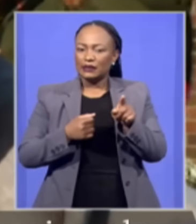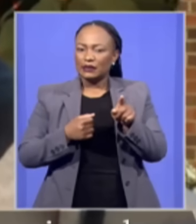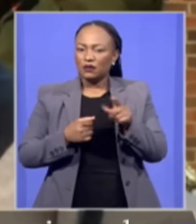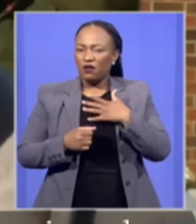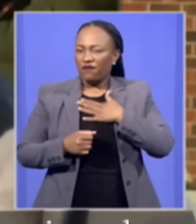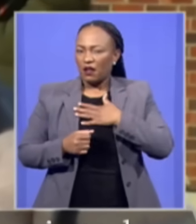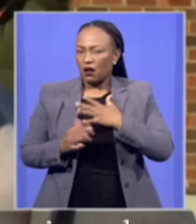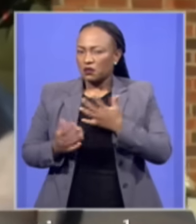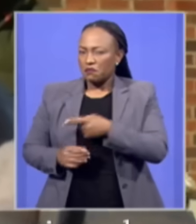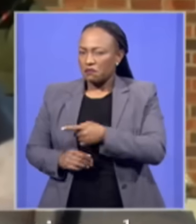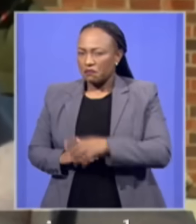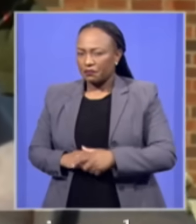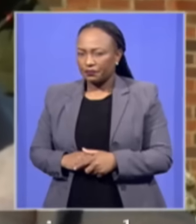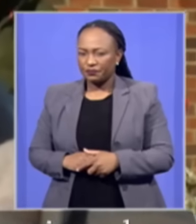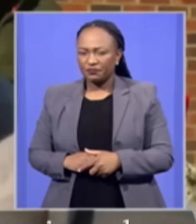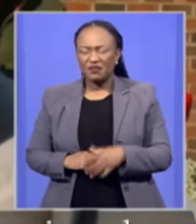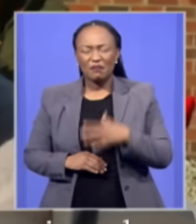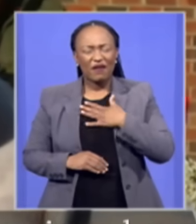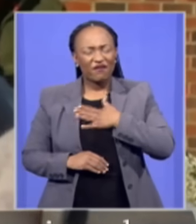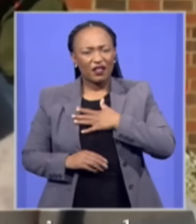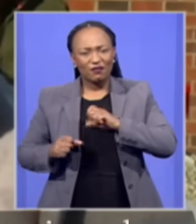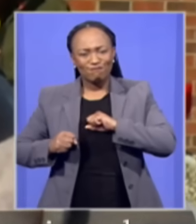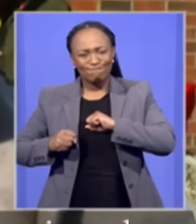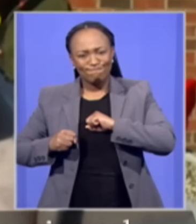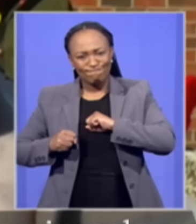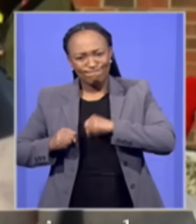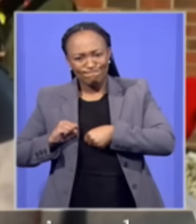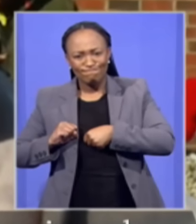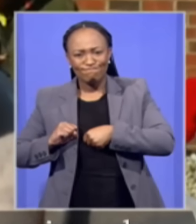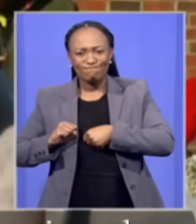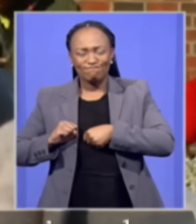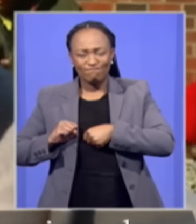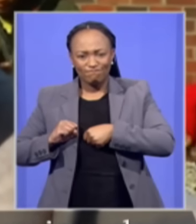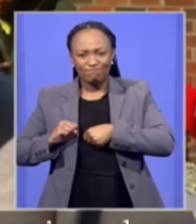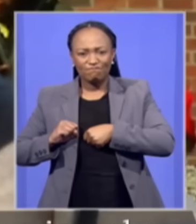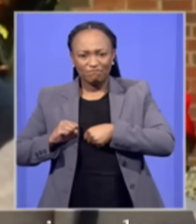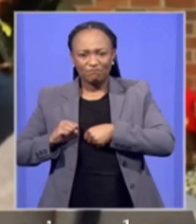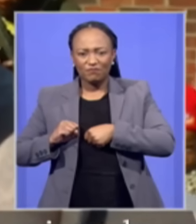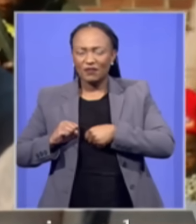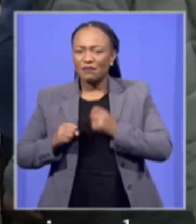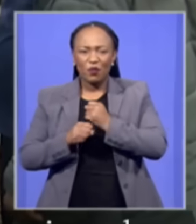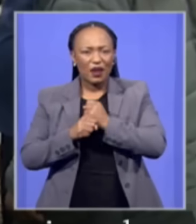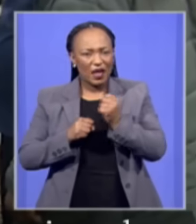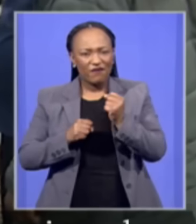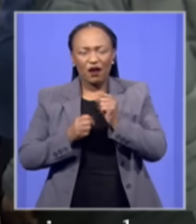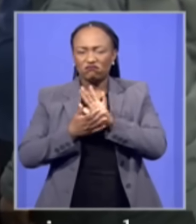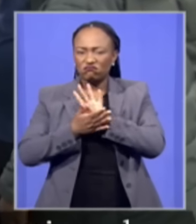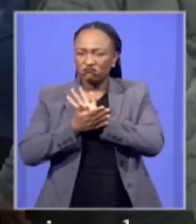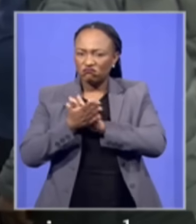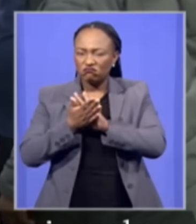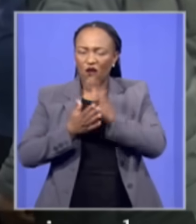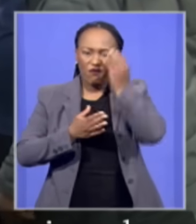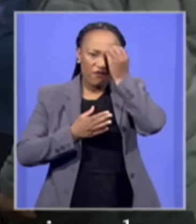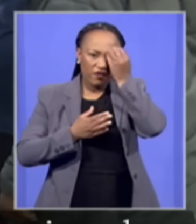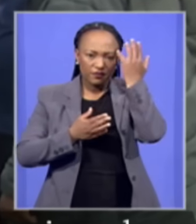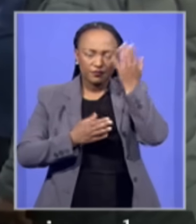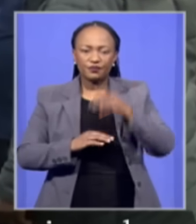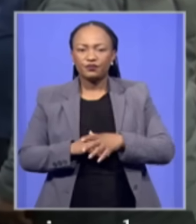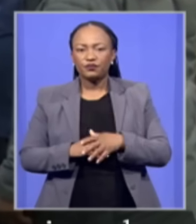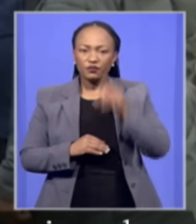yonke lento? Iniphatha kabuhlungu ayiniphathanga kamnandi and asoze ndixolise. Mmuso wa province wa